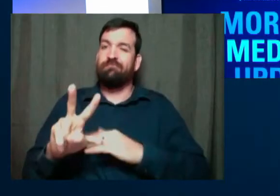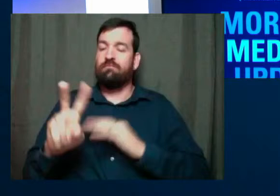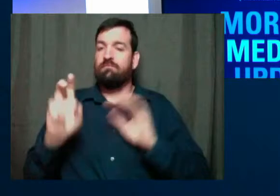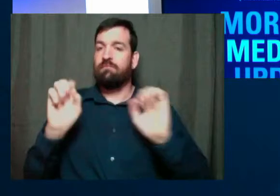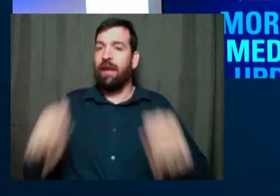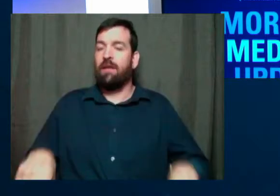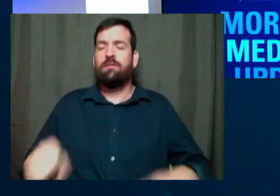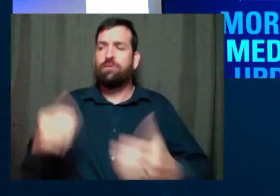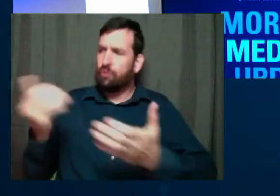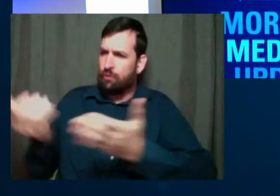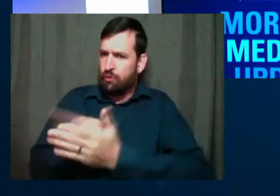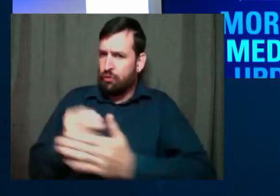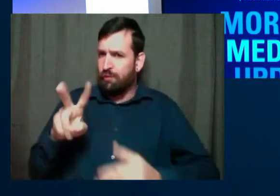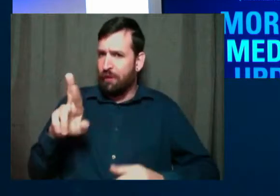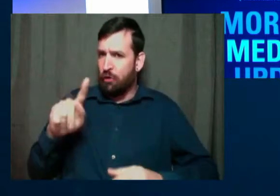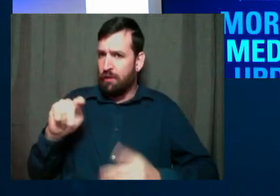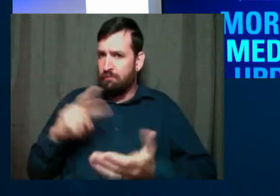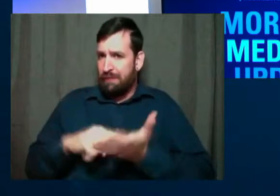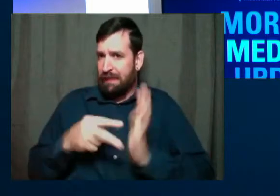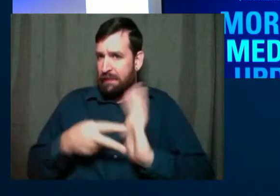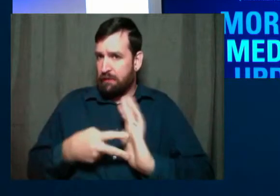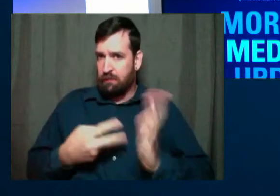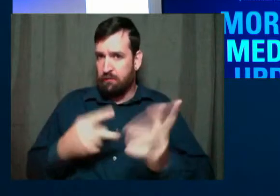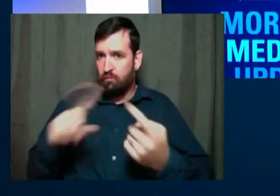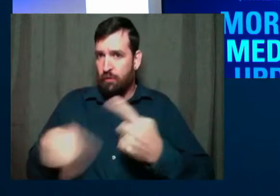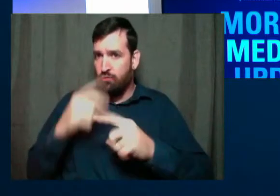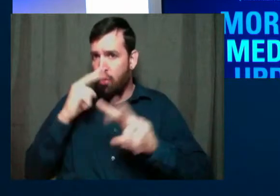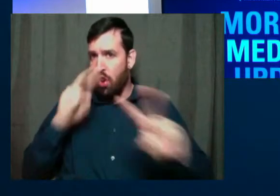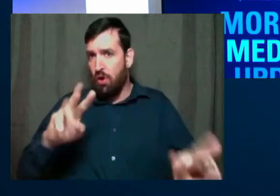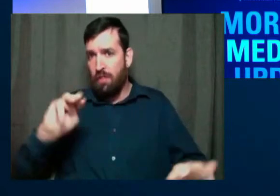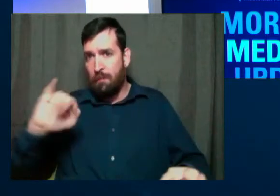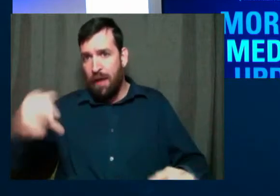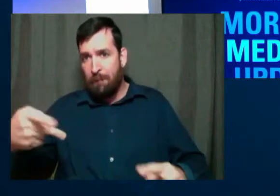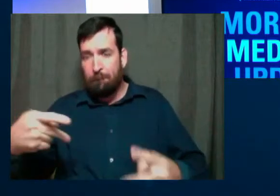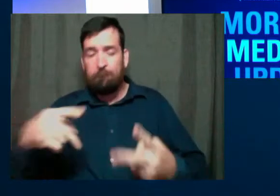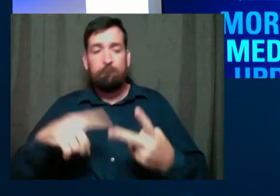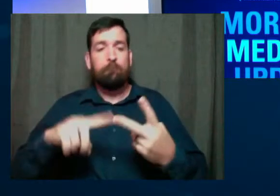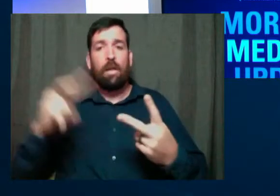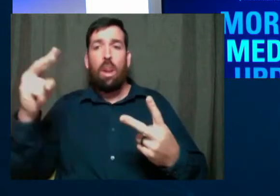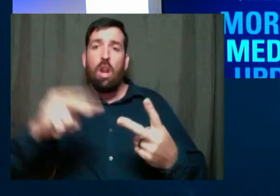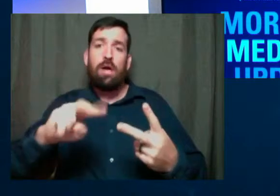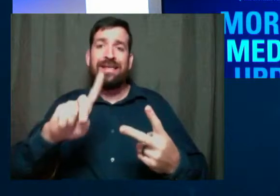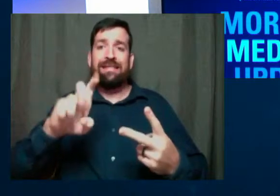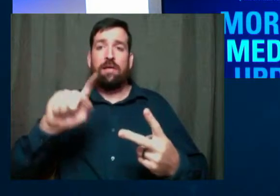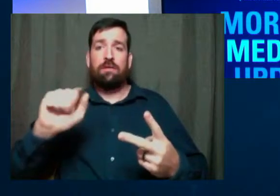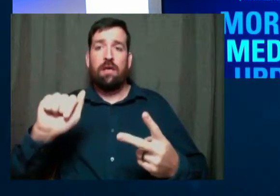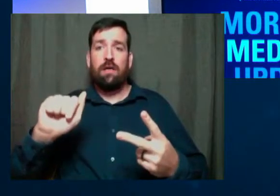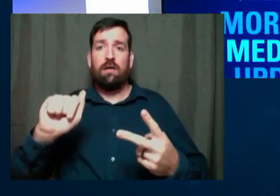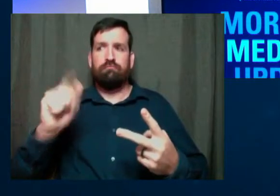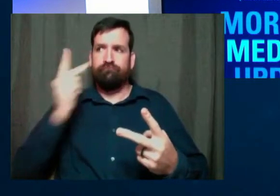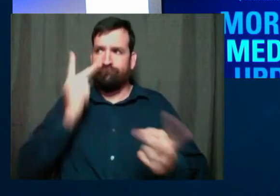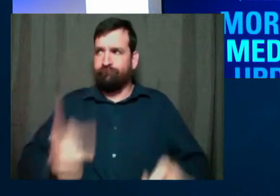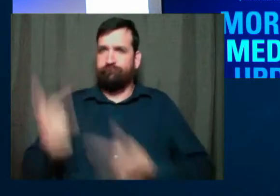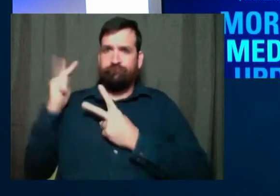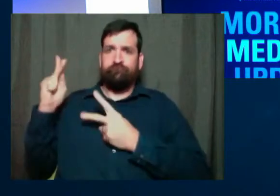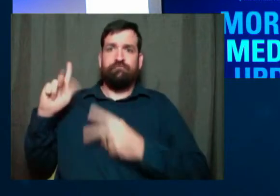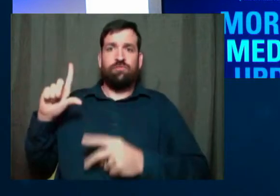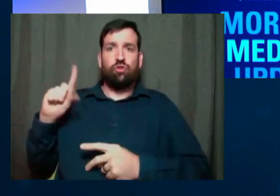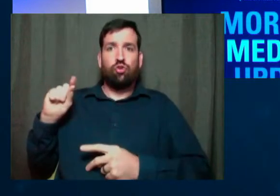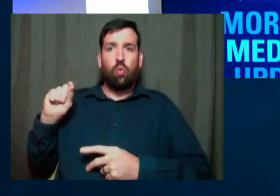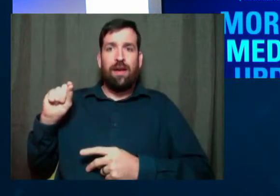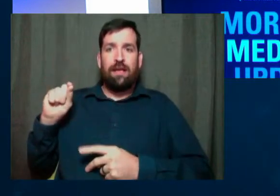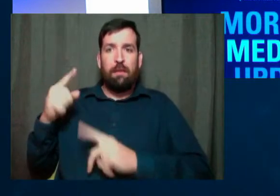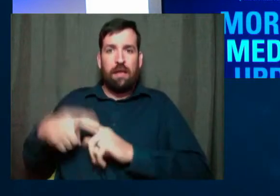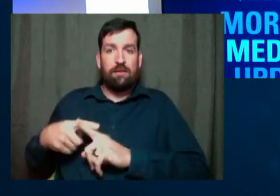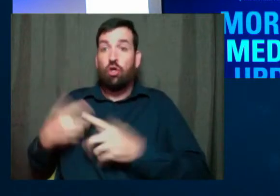mean? When we look at the maps and when we look at Delta and we go back 20 months, I know we don't want to play guessing games,